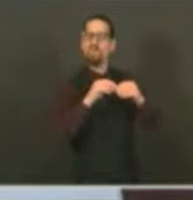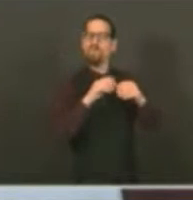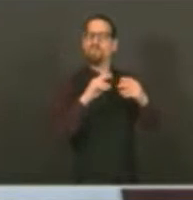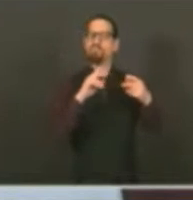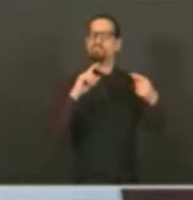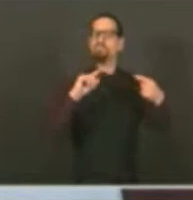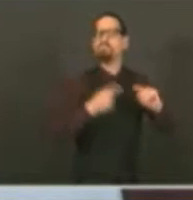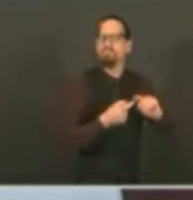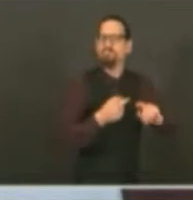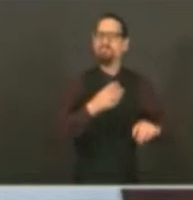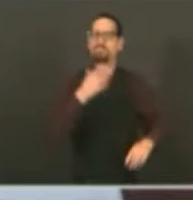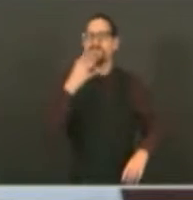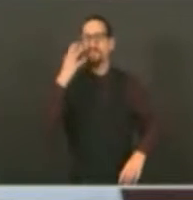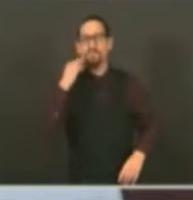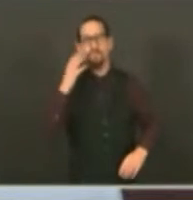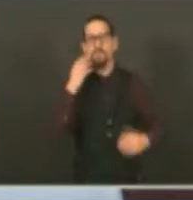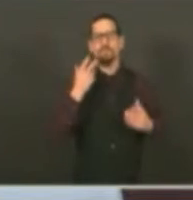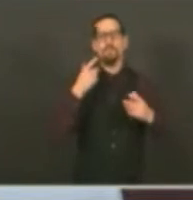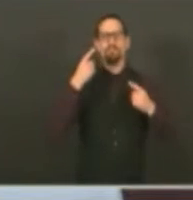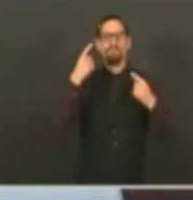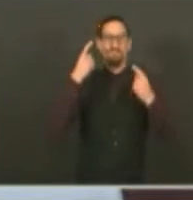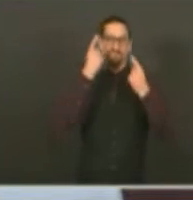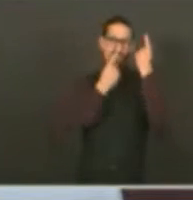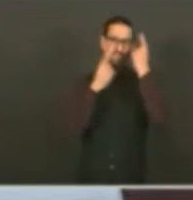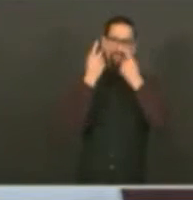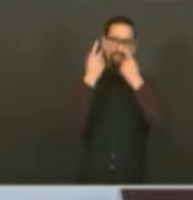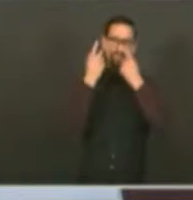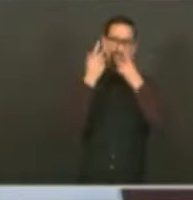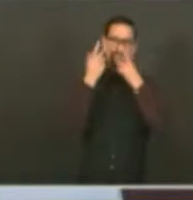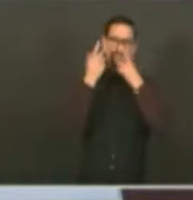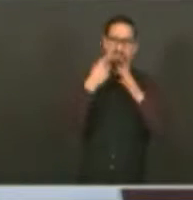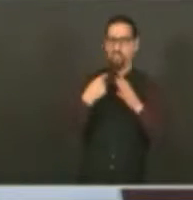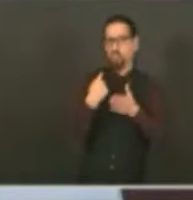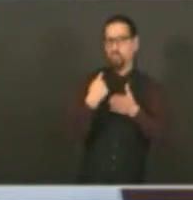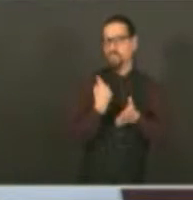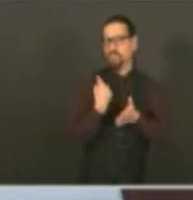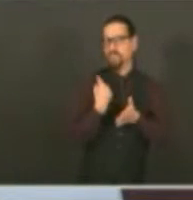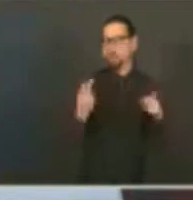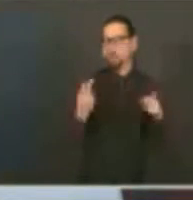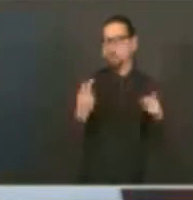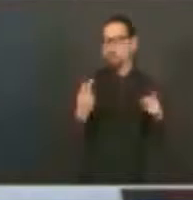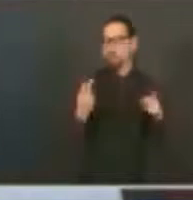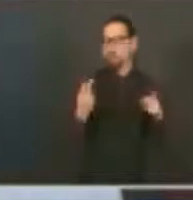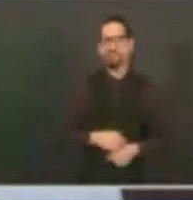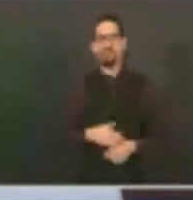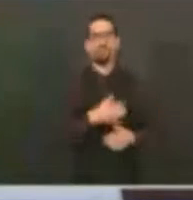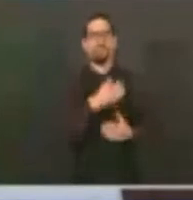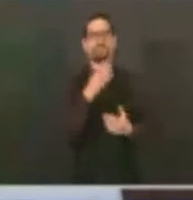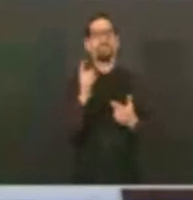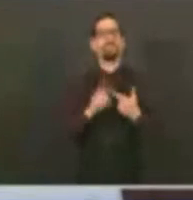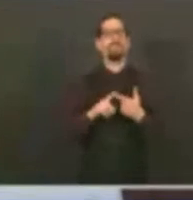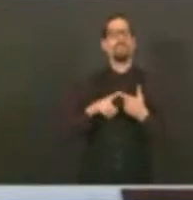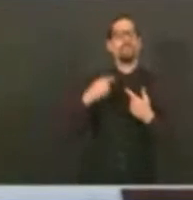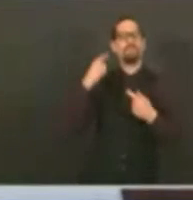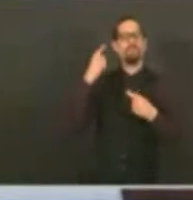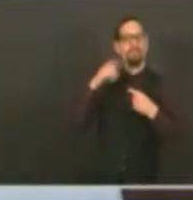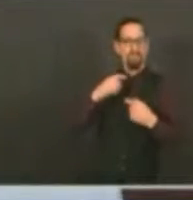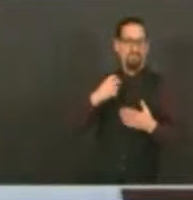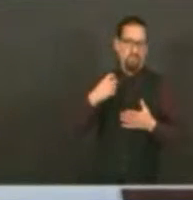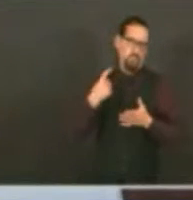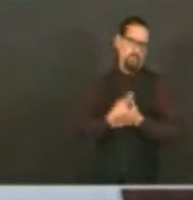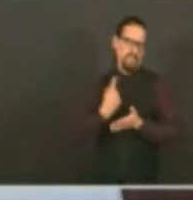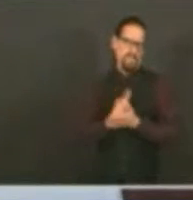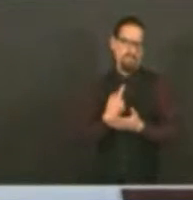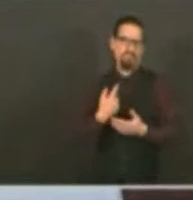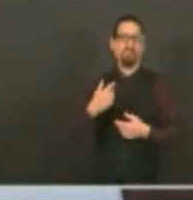Suicidal ideation among kids is through the roof. Bradley Hospital's overrun, Hasbro ER is overrun.